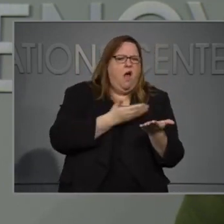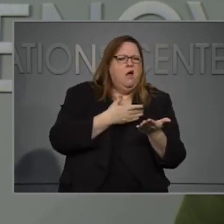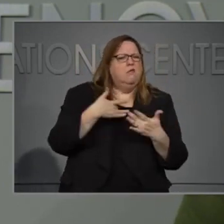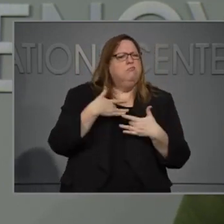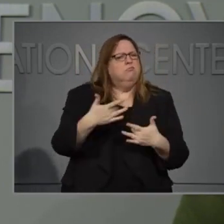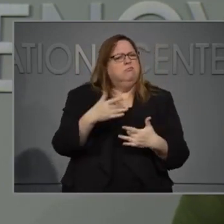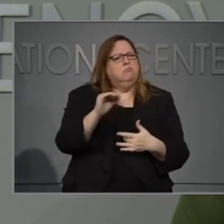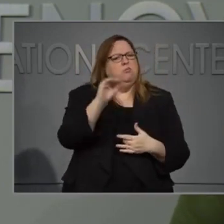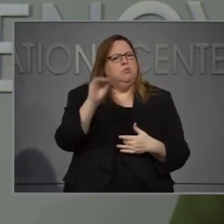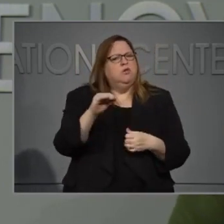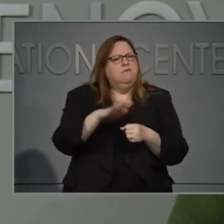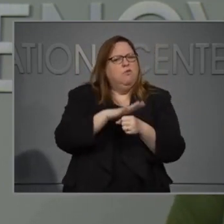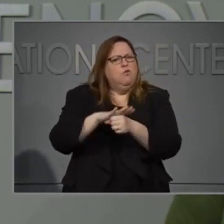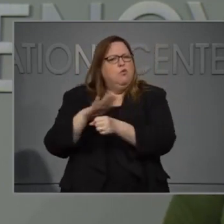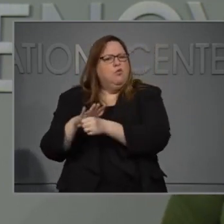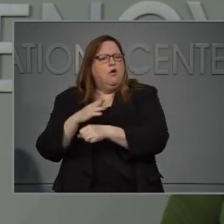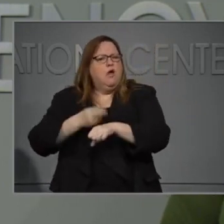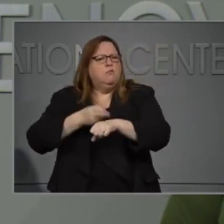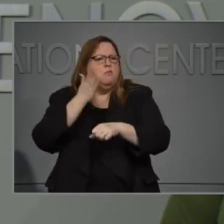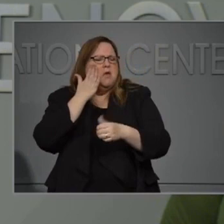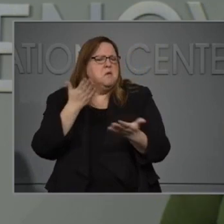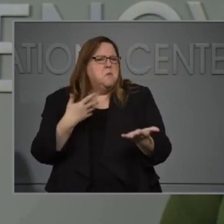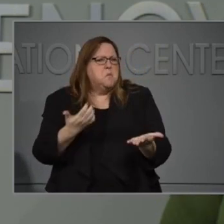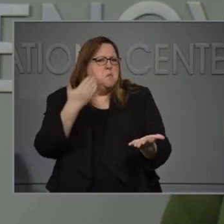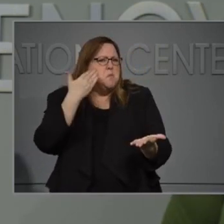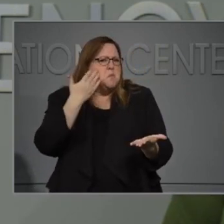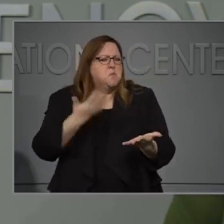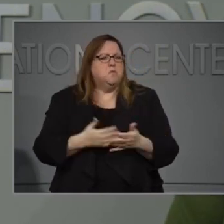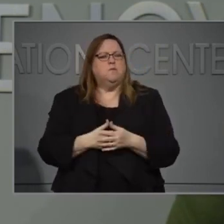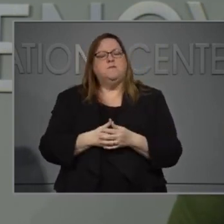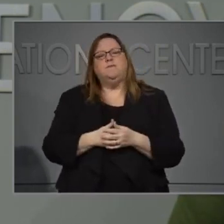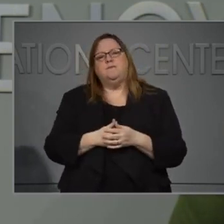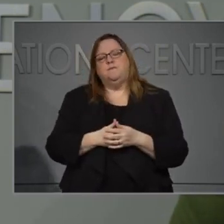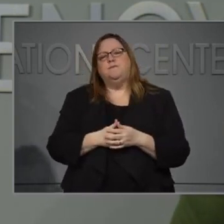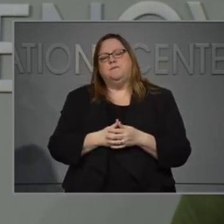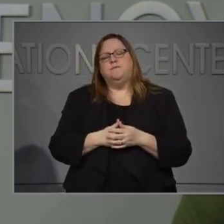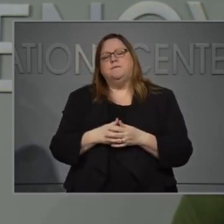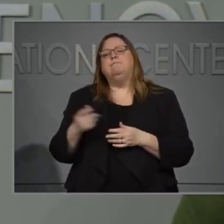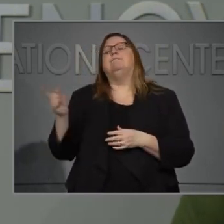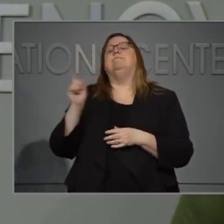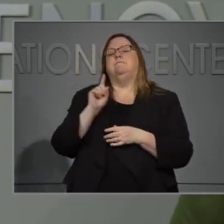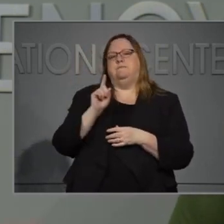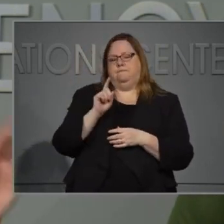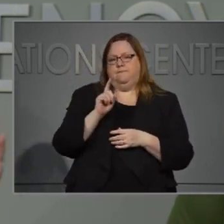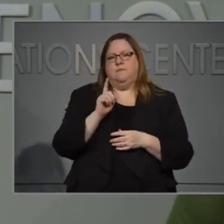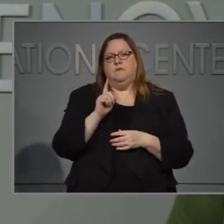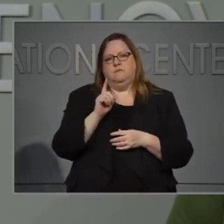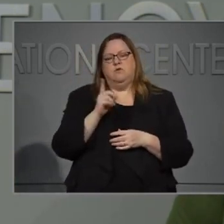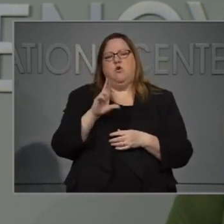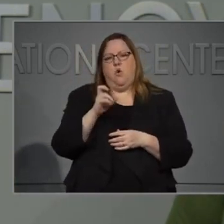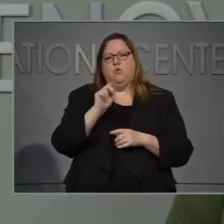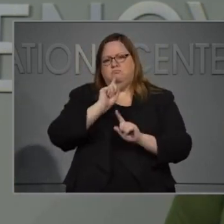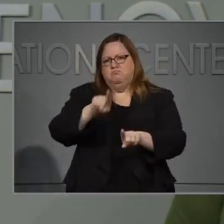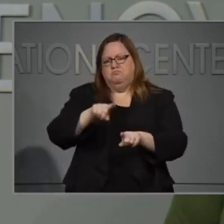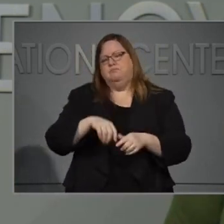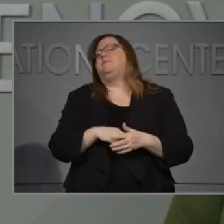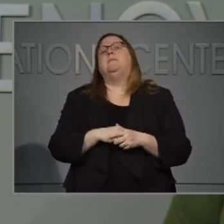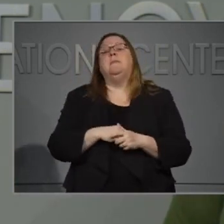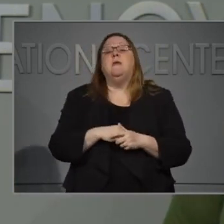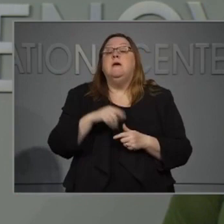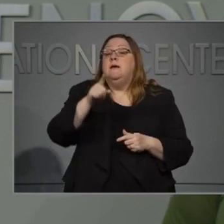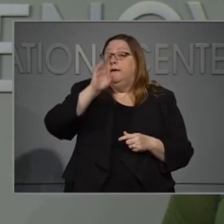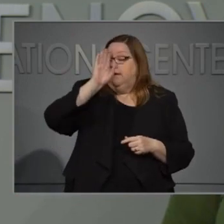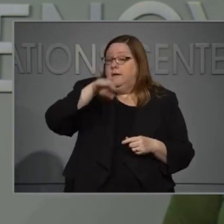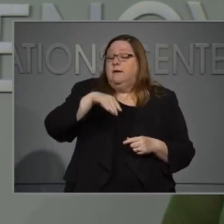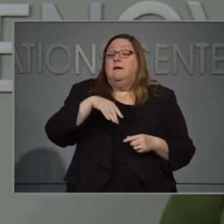Thanks, Claire. A question about hospital bed capacity and where does that lie? So as you may know, hospital bed capacity goes up and